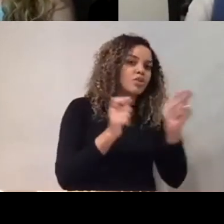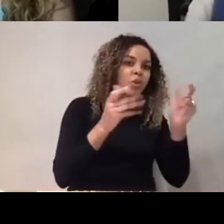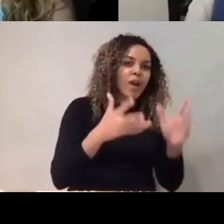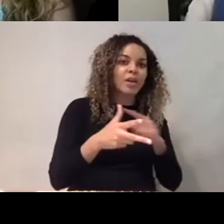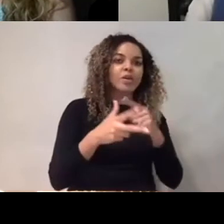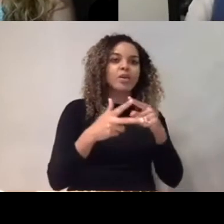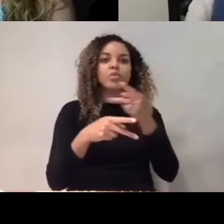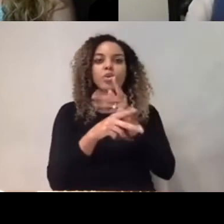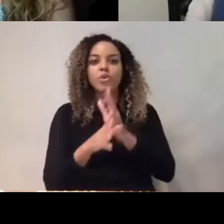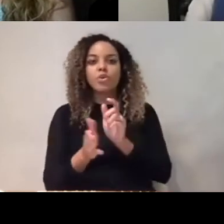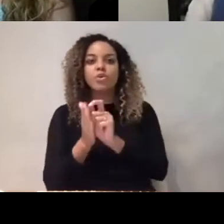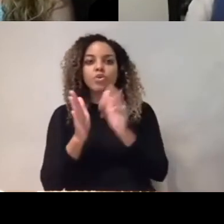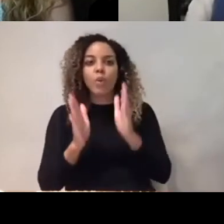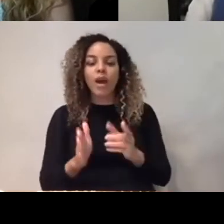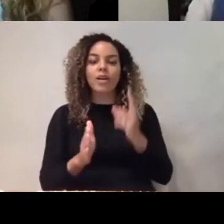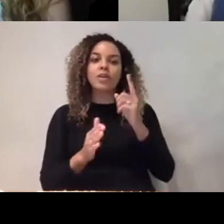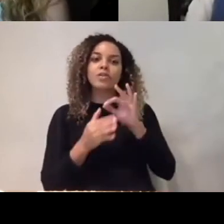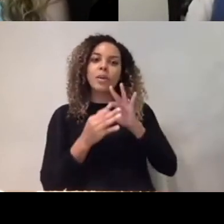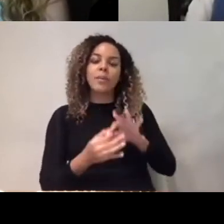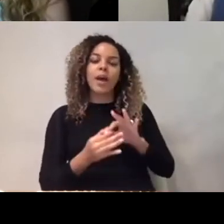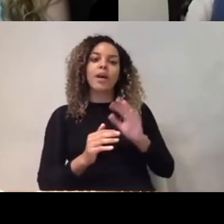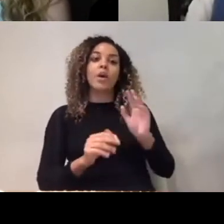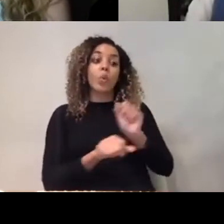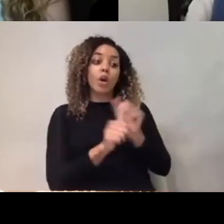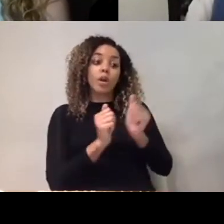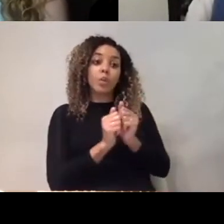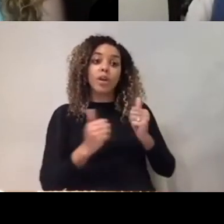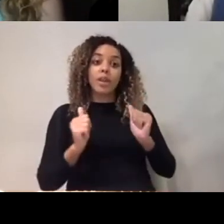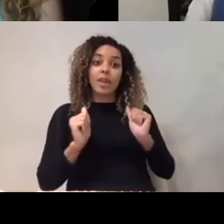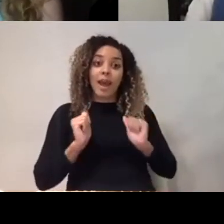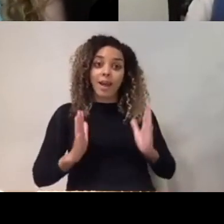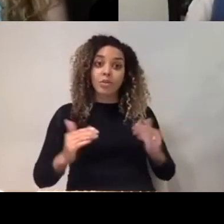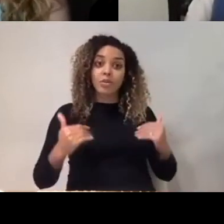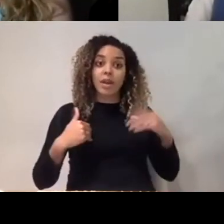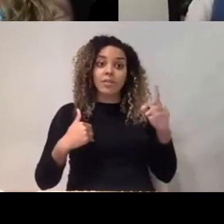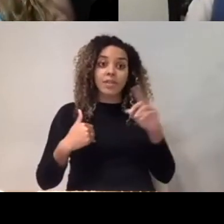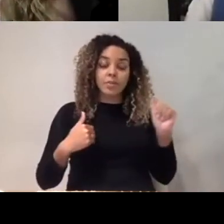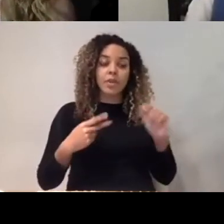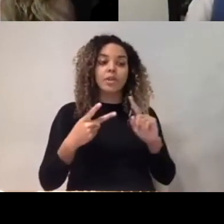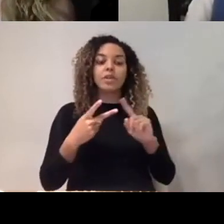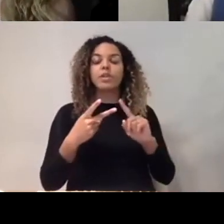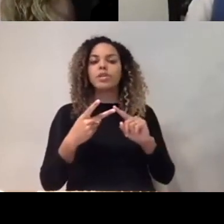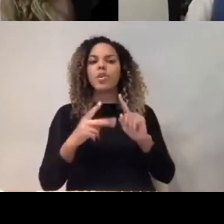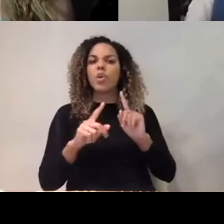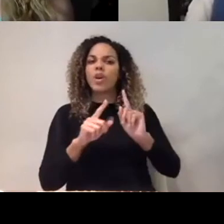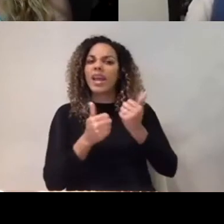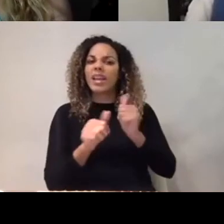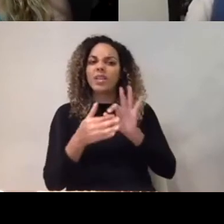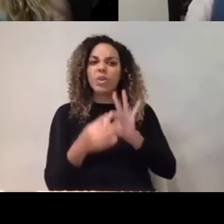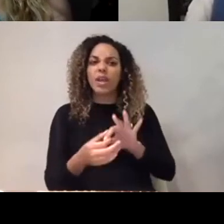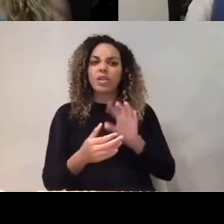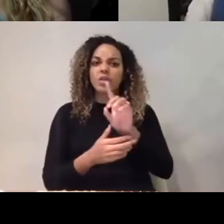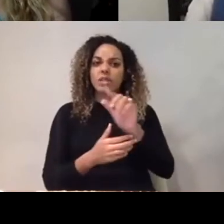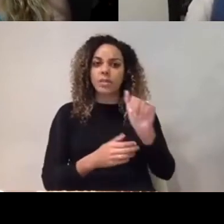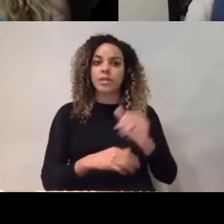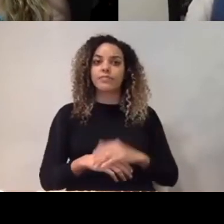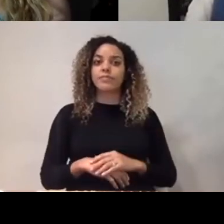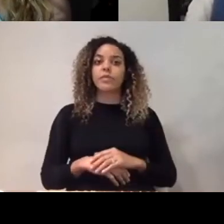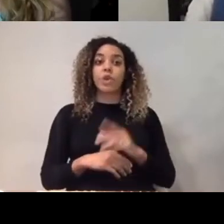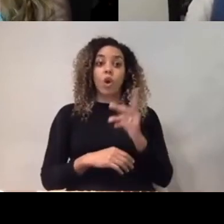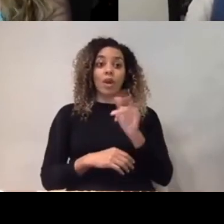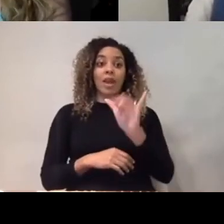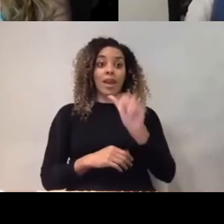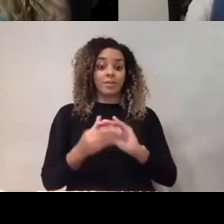with disabilities or working with actors with disabilities? Okay, let's see. First, actors with